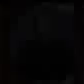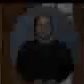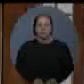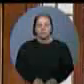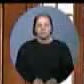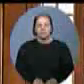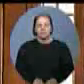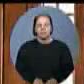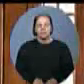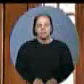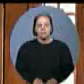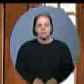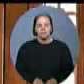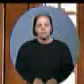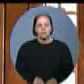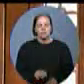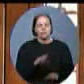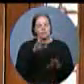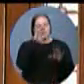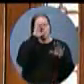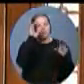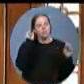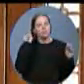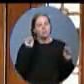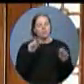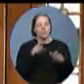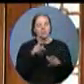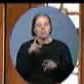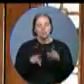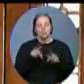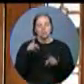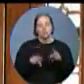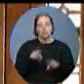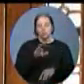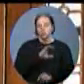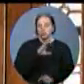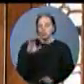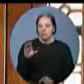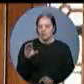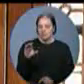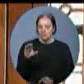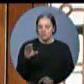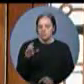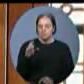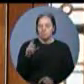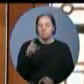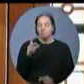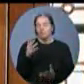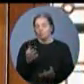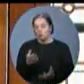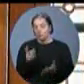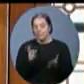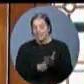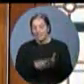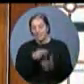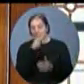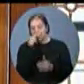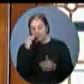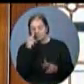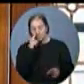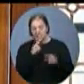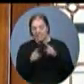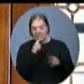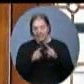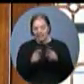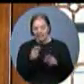Mr. Speaker, Canadians expect that when a serious crime is committed in this country, the individual responsible for the crime